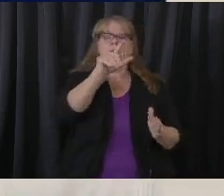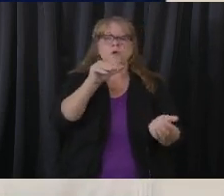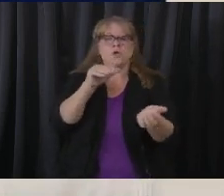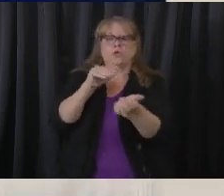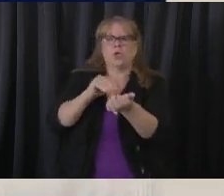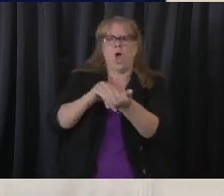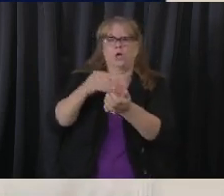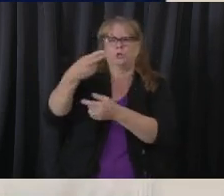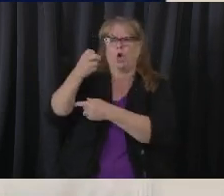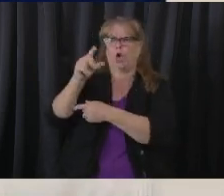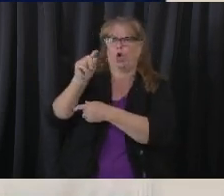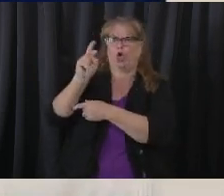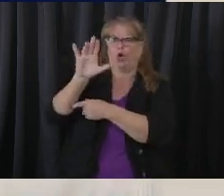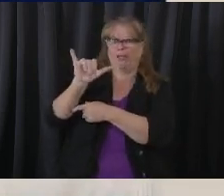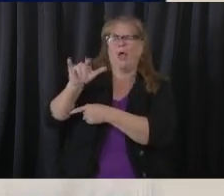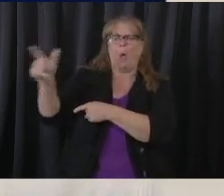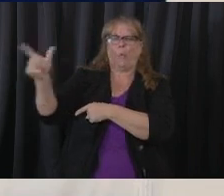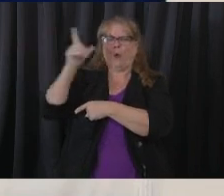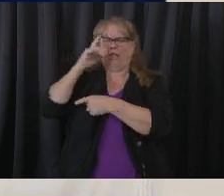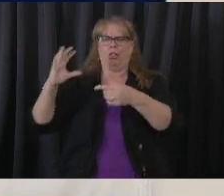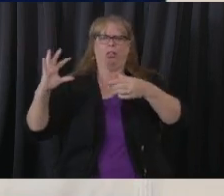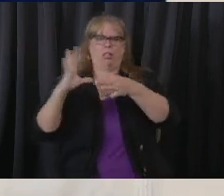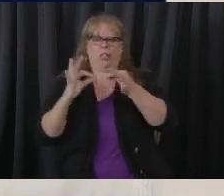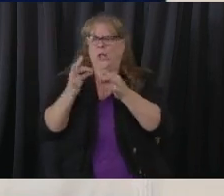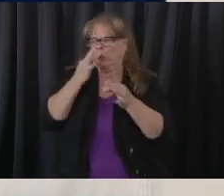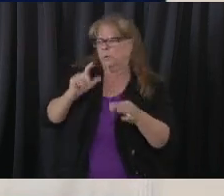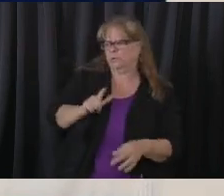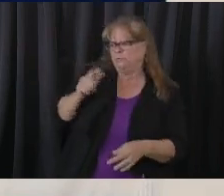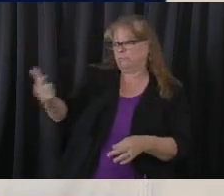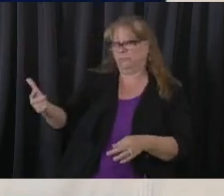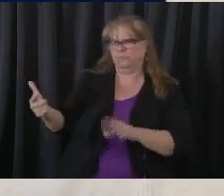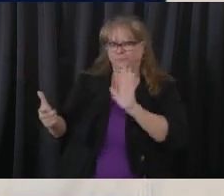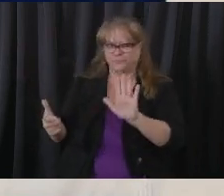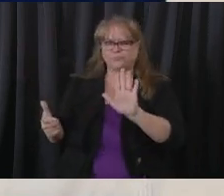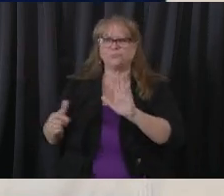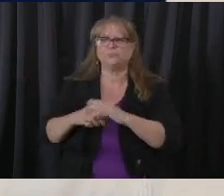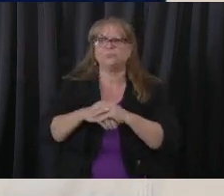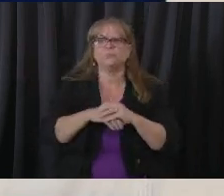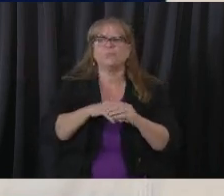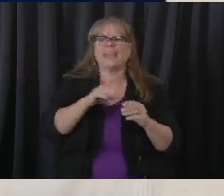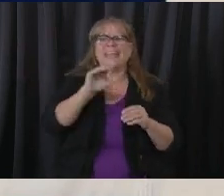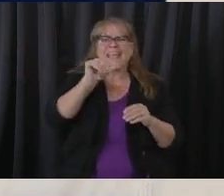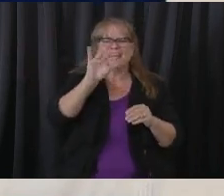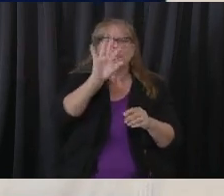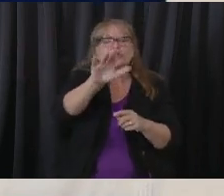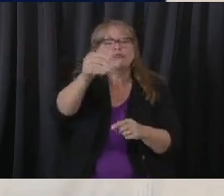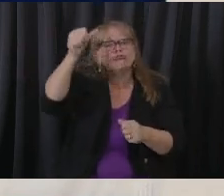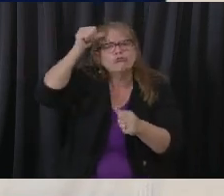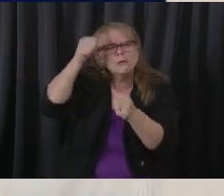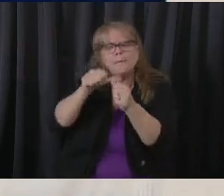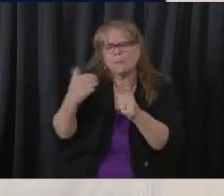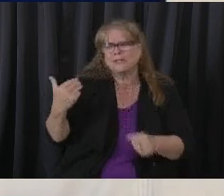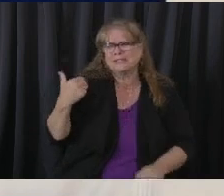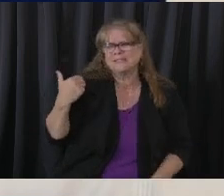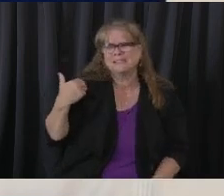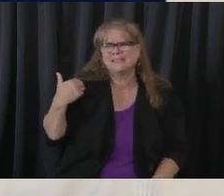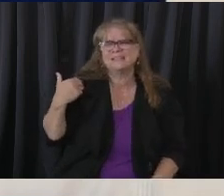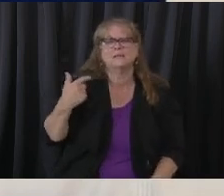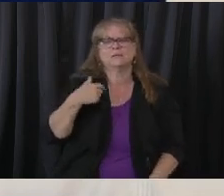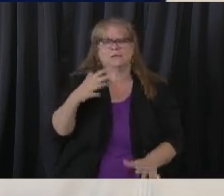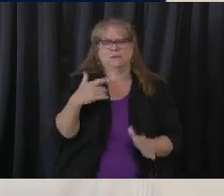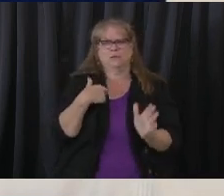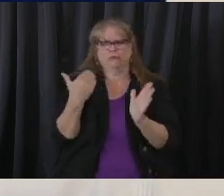important, you might recall from the very start, we talked about our North Star not overwhelming our hospital capacity. And what's